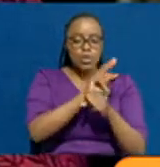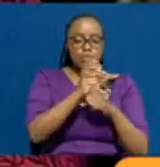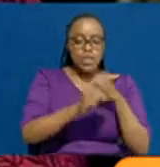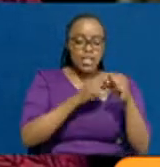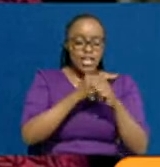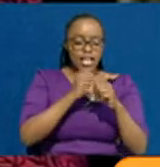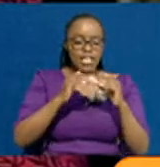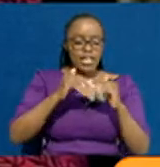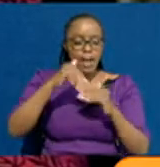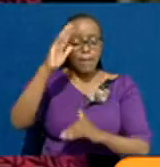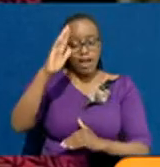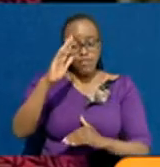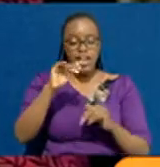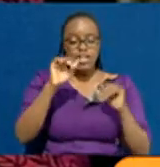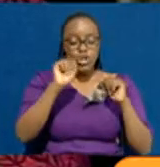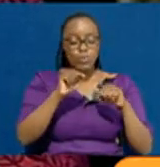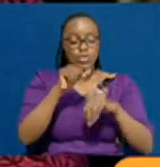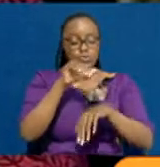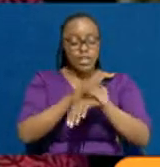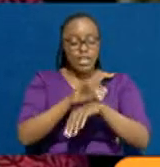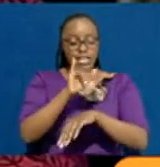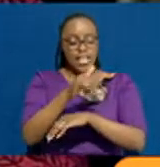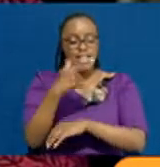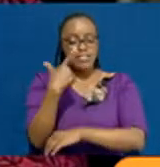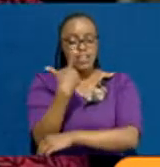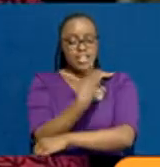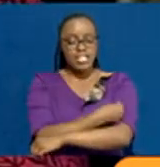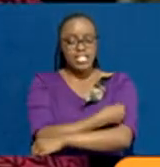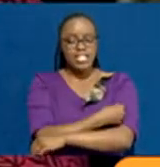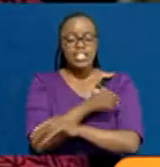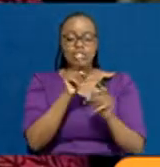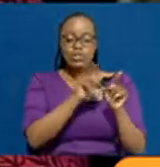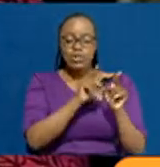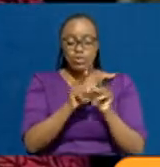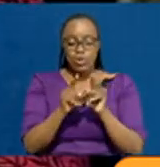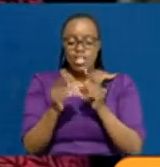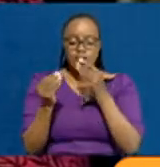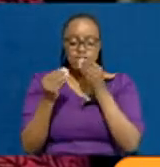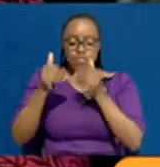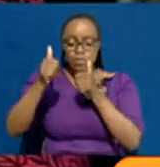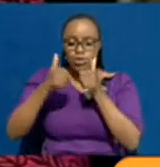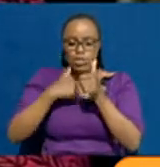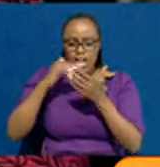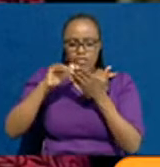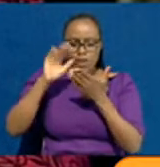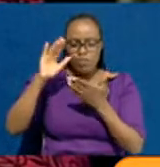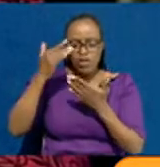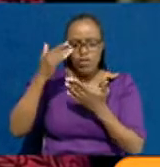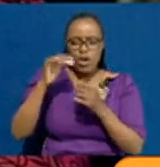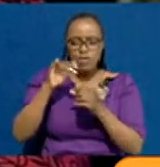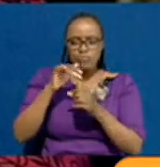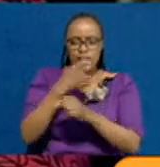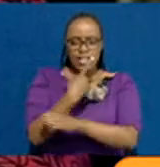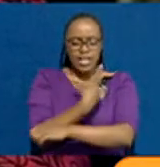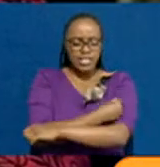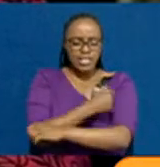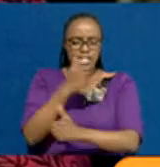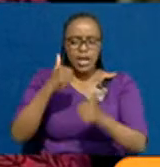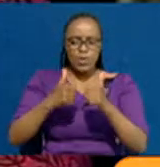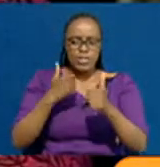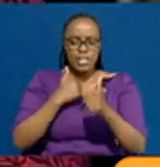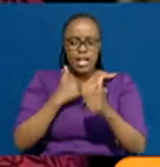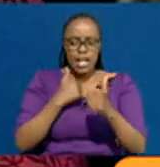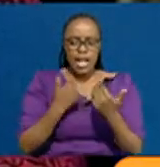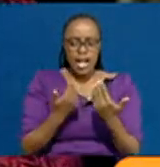above to receive the vaccination. And the data that we have are mainly for vaccines that are based on